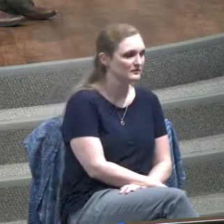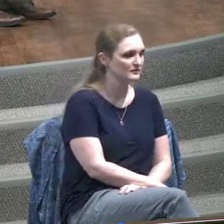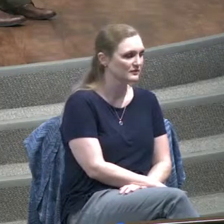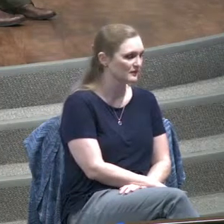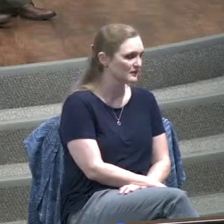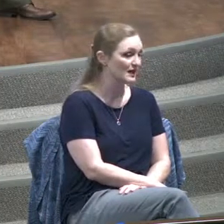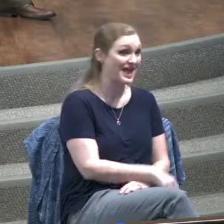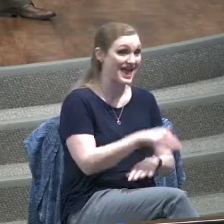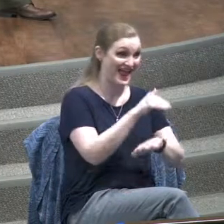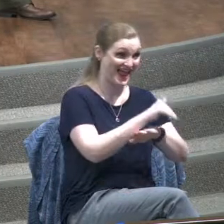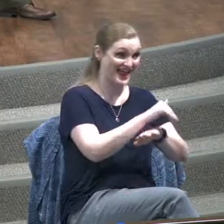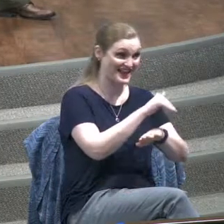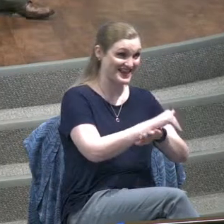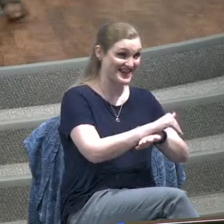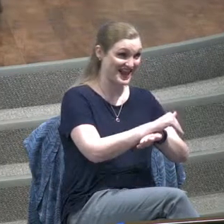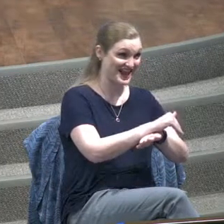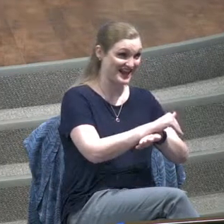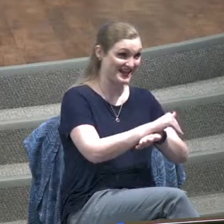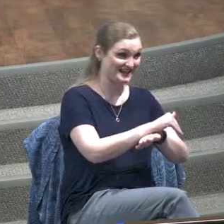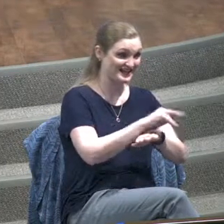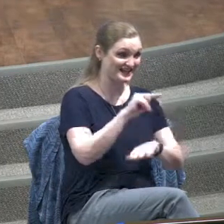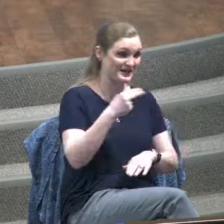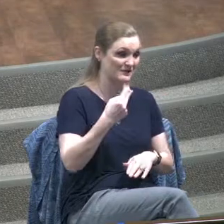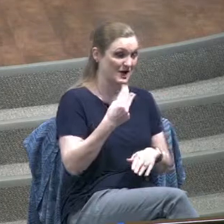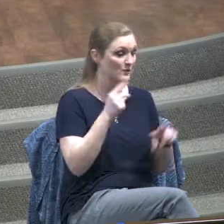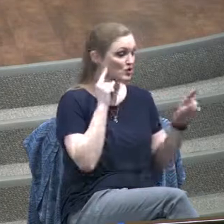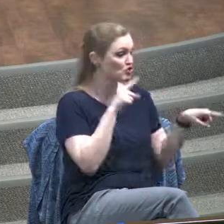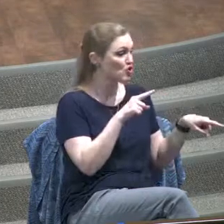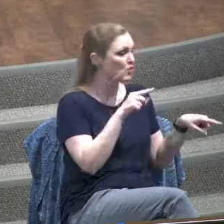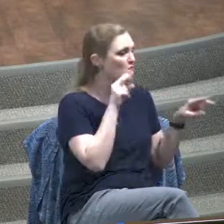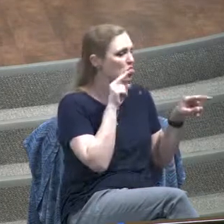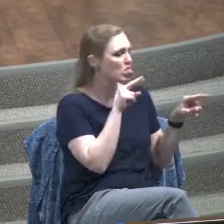At night, Nehemiah goes out and inspects these gates.